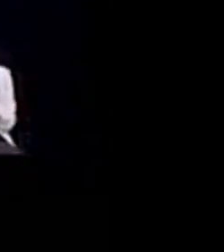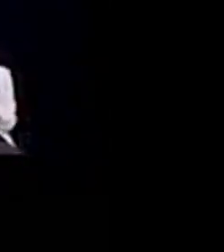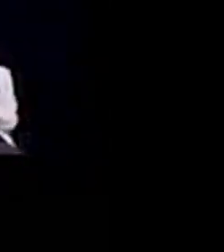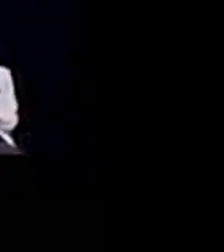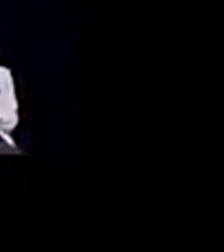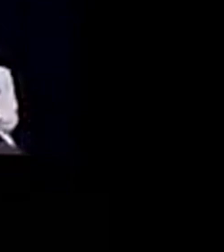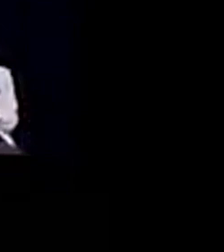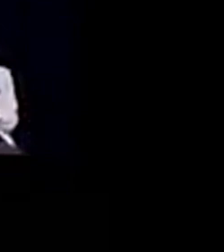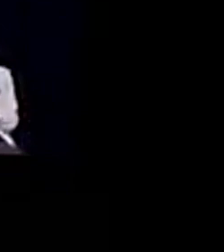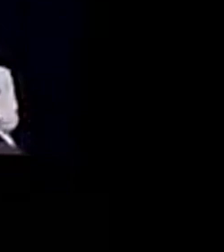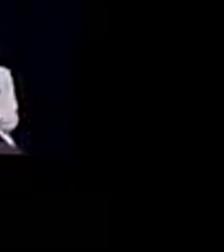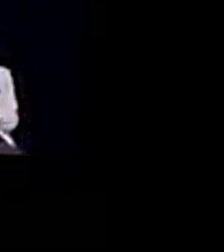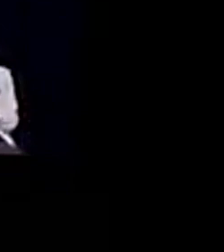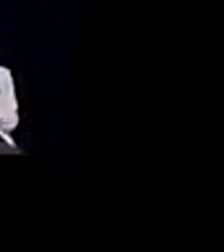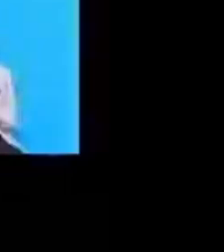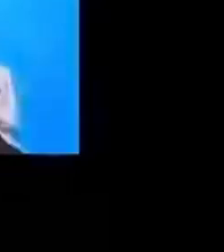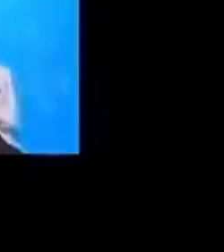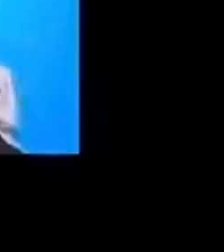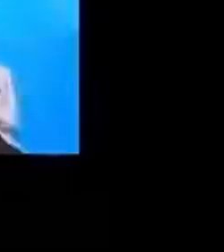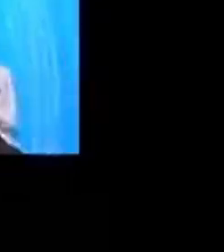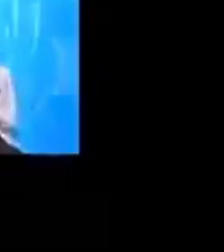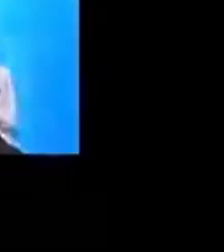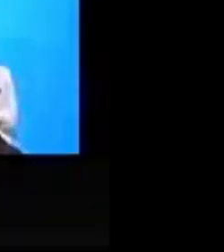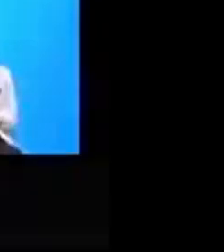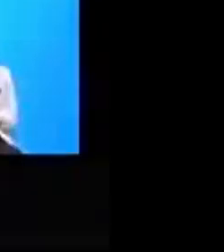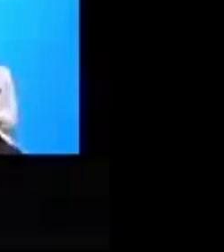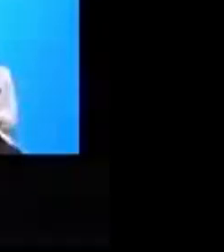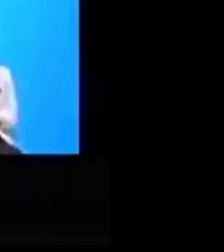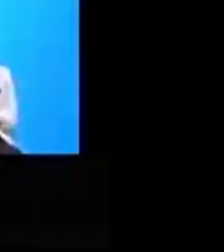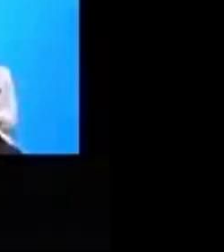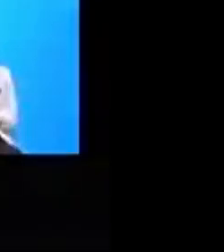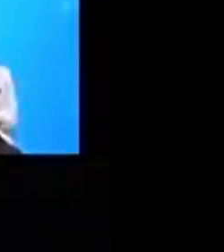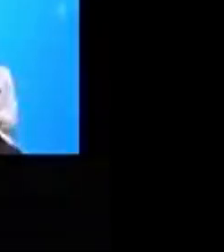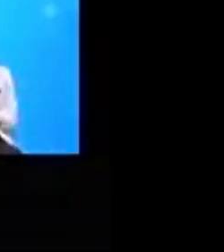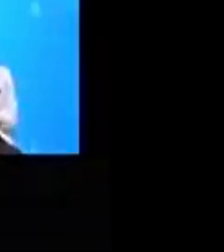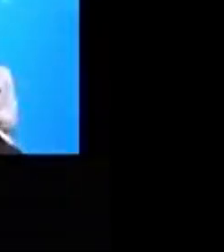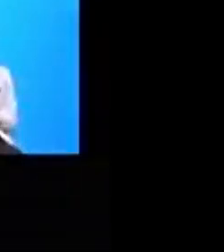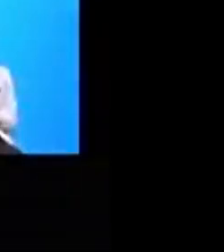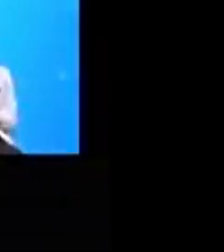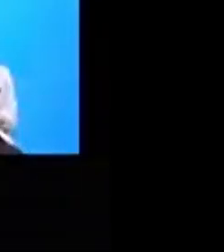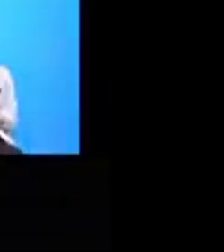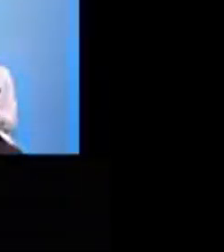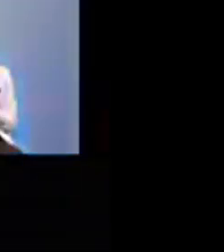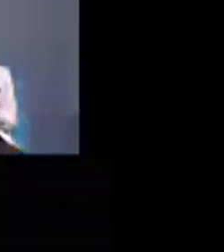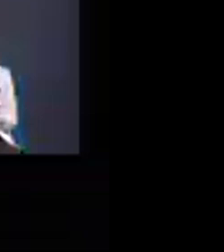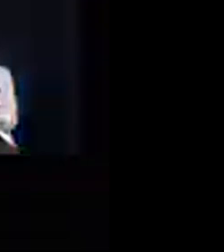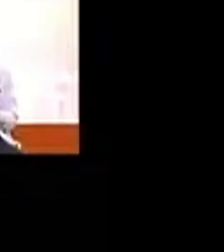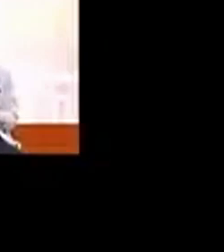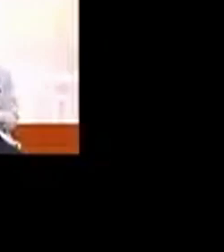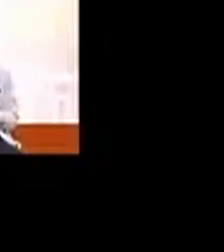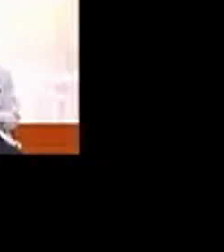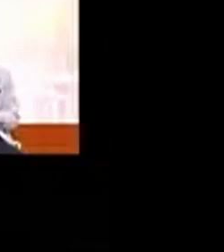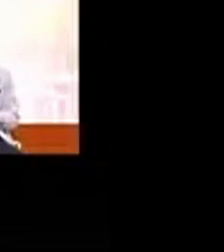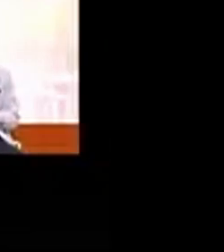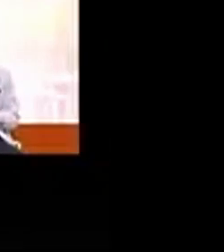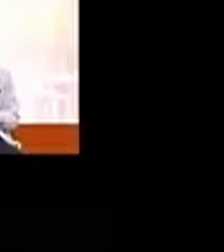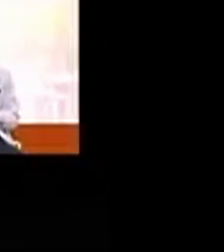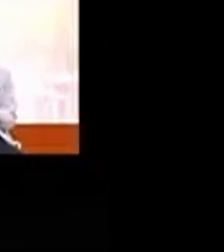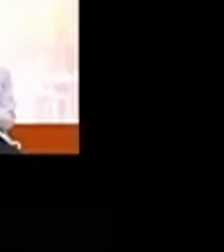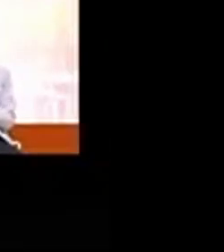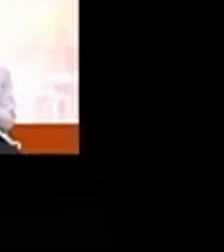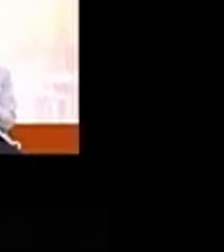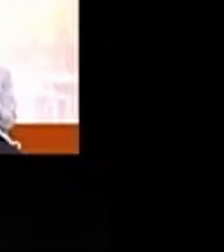Lord has healed me, I will serve him. He is challenging you. That you put